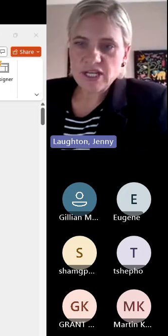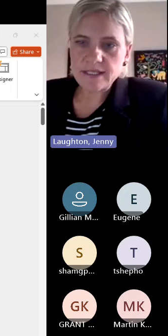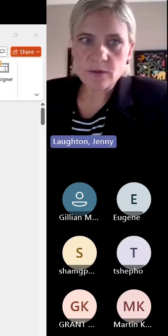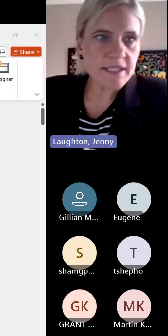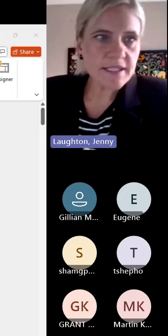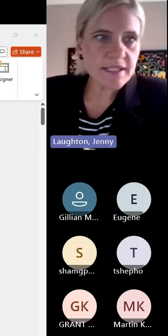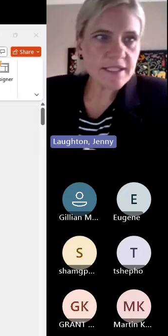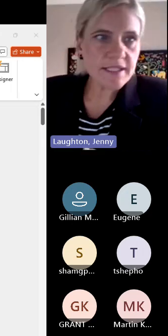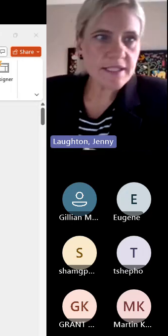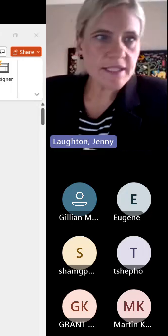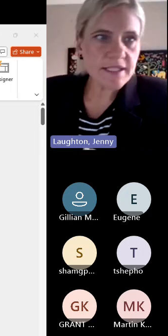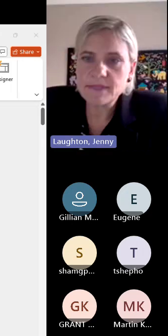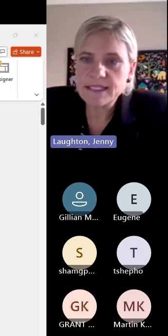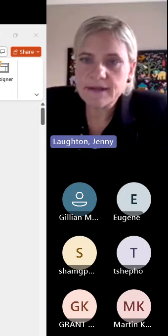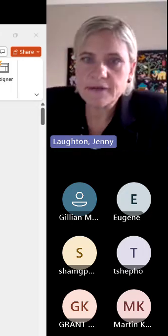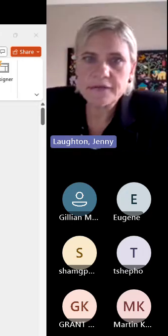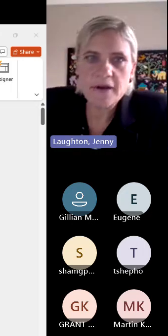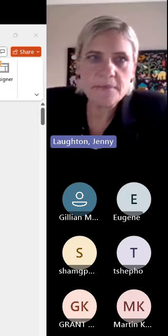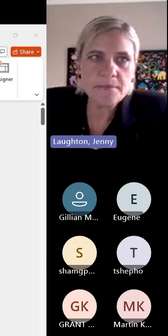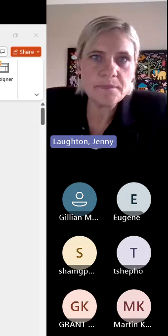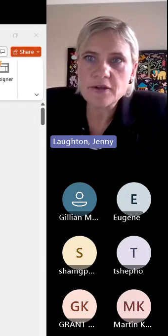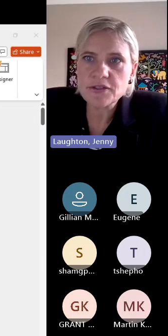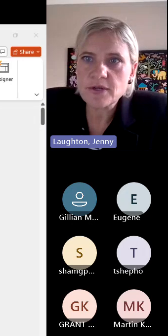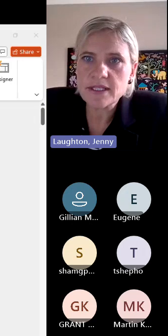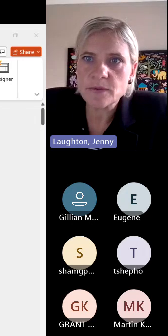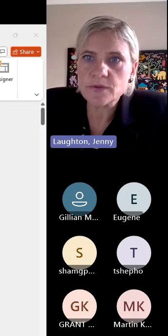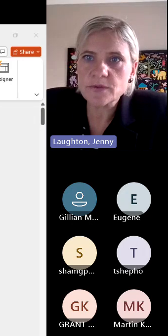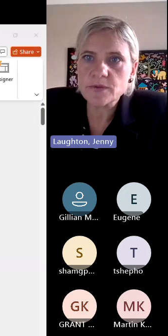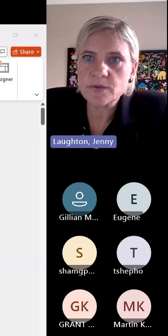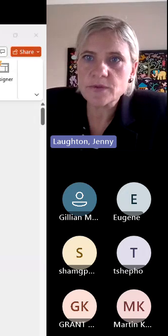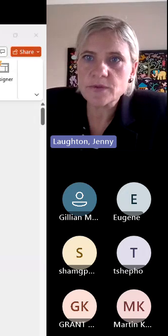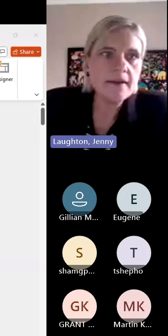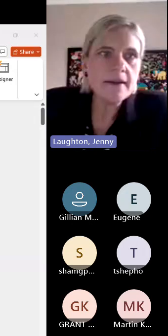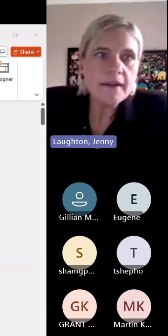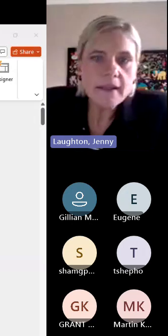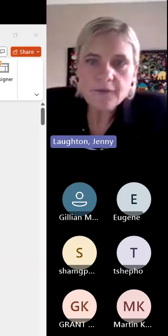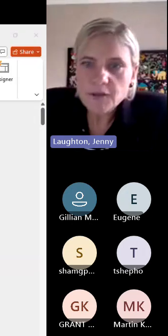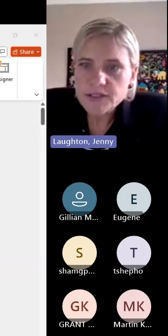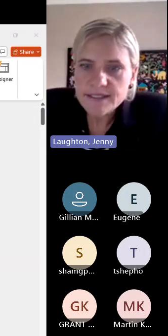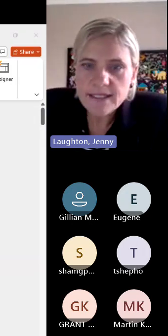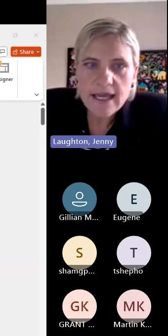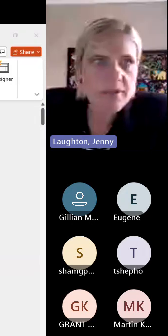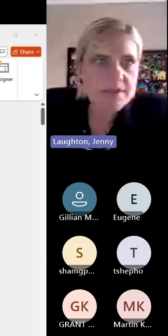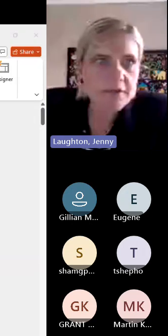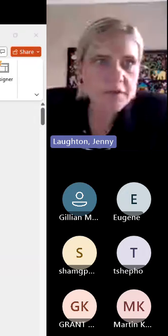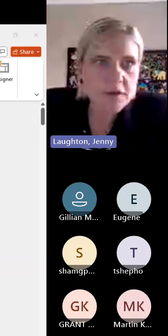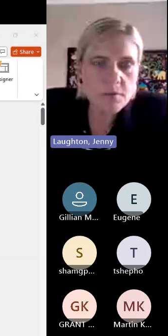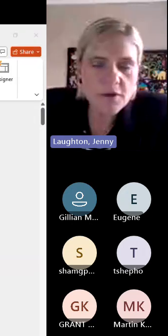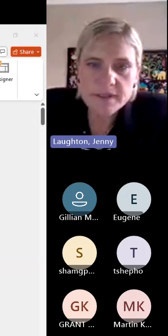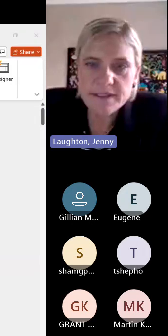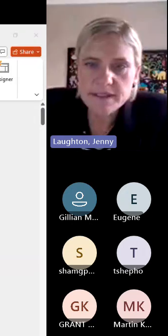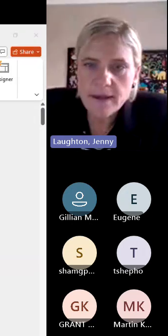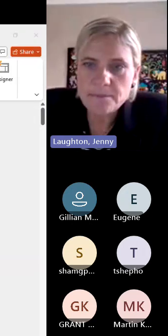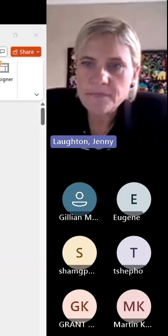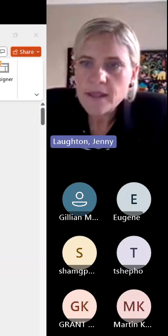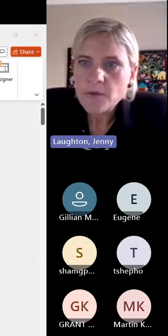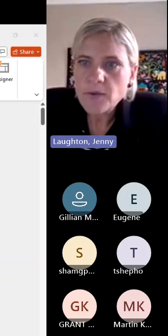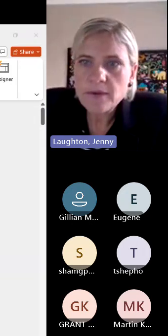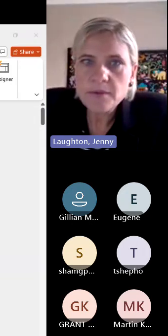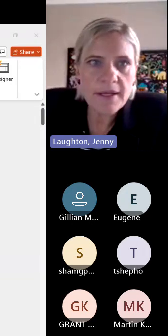My name is Jenny Lawton. I'm the team leader of Australia Awards Africa. If you'll just allow us a few